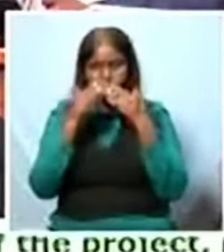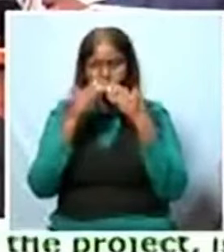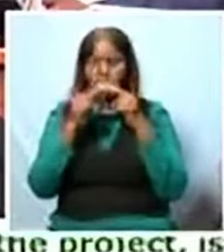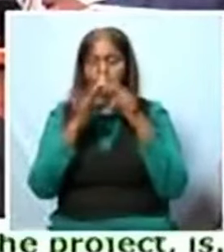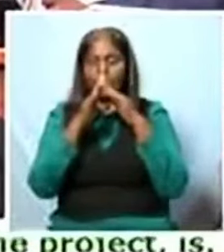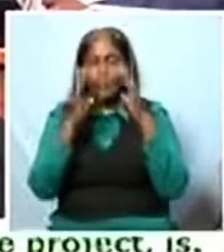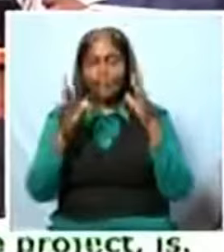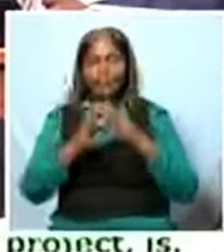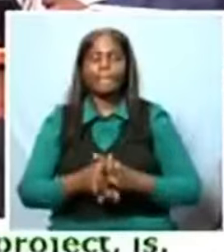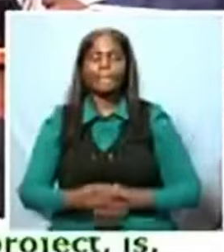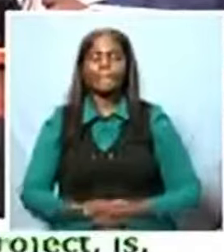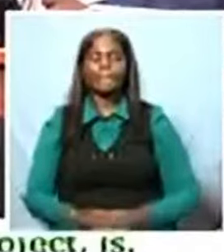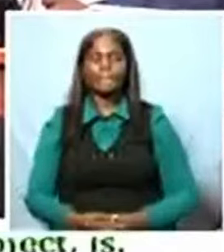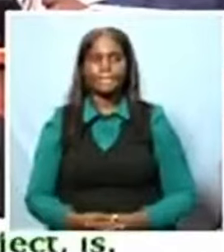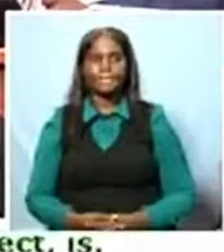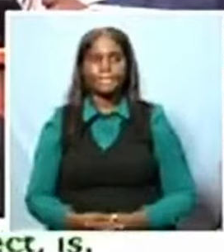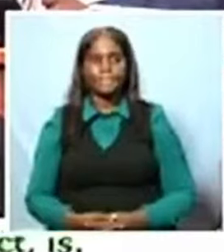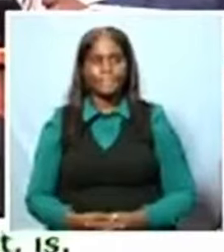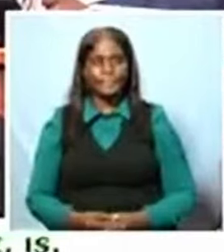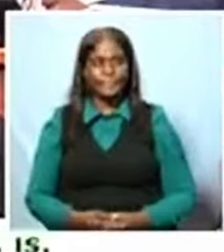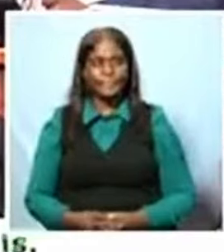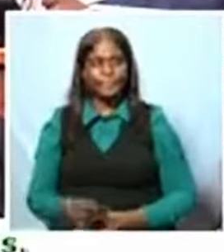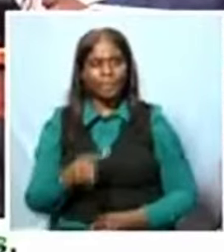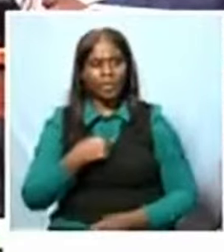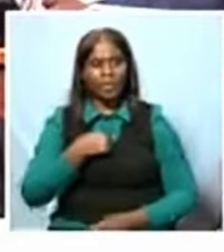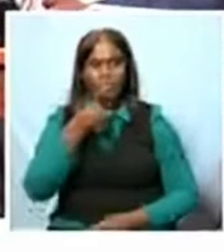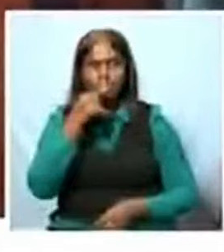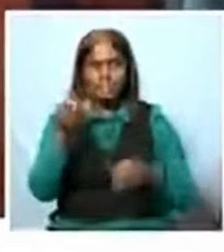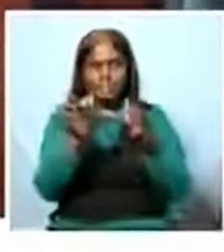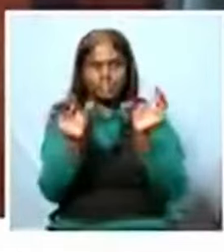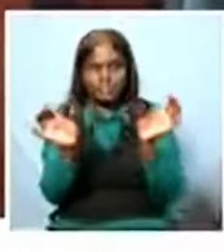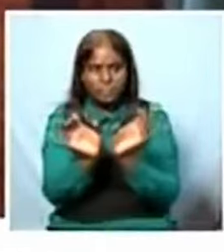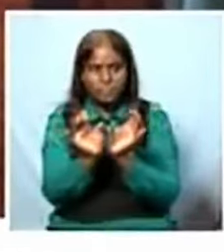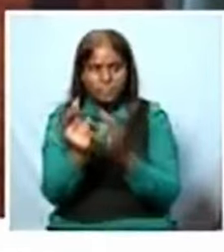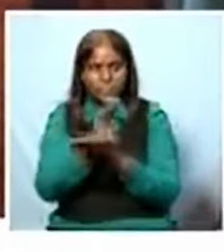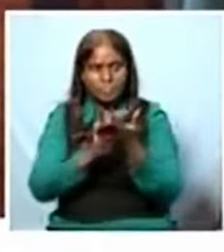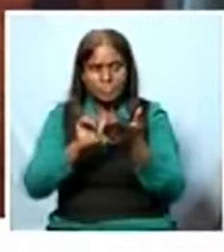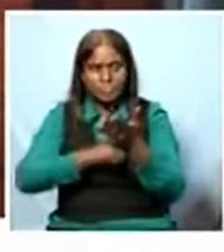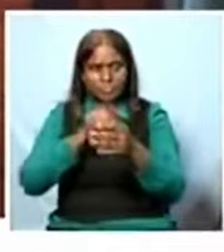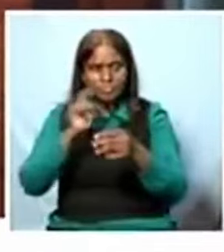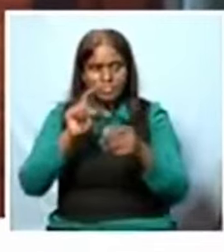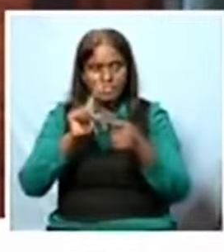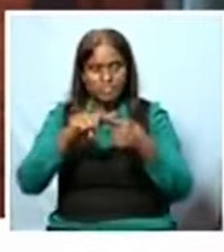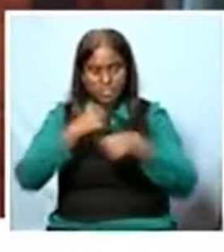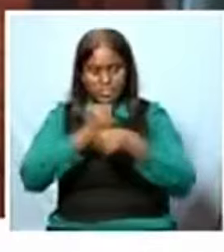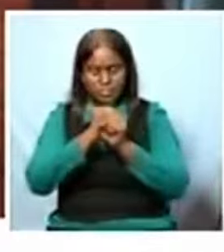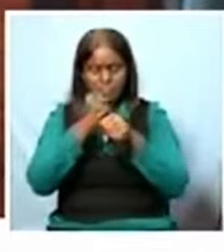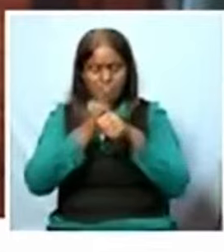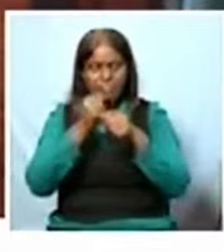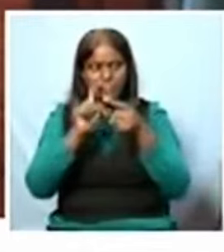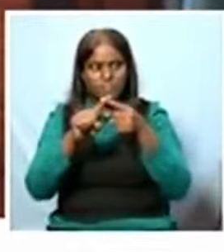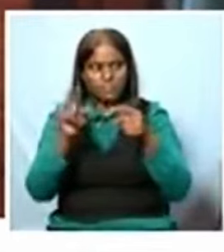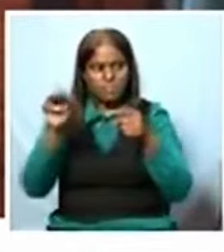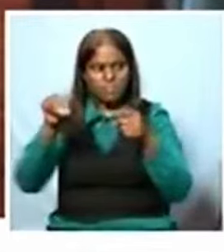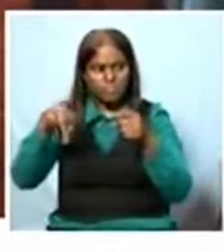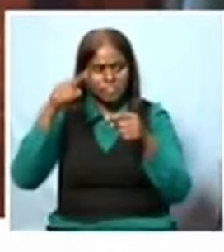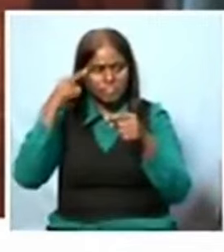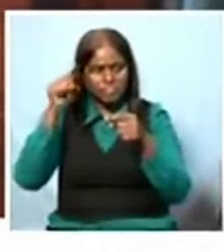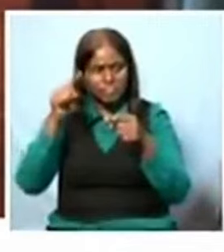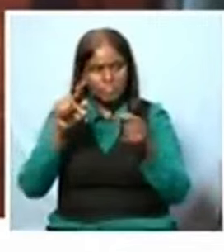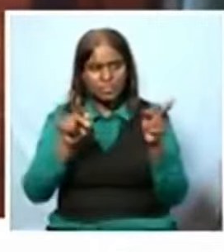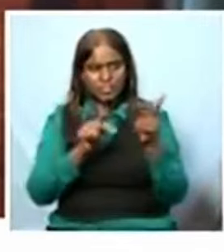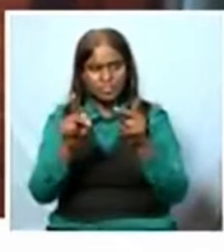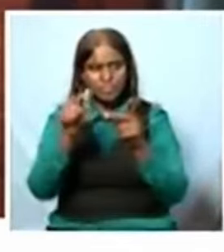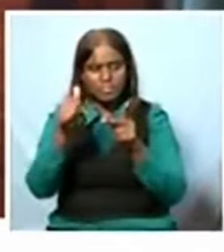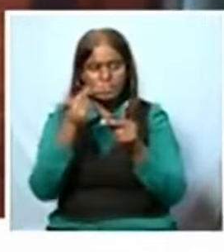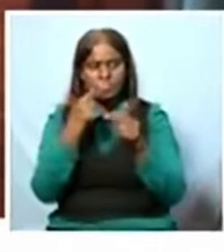much. Thank you very much. I said it's a constituency based, so we need to make progress. But Honorable Member for Kasenengwa,